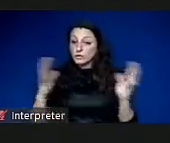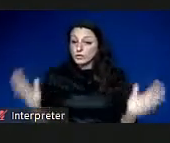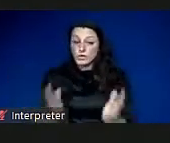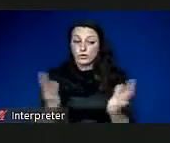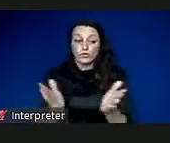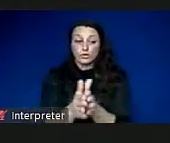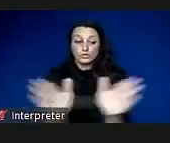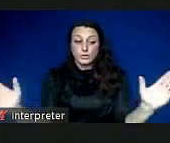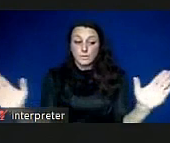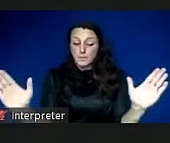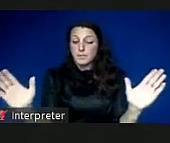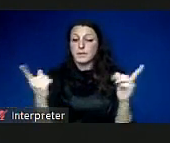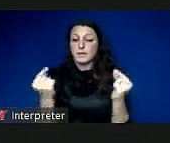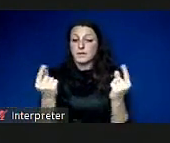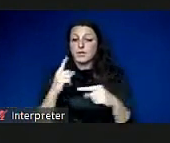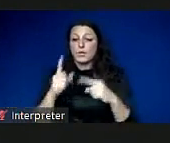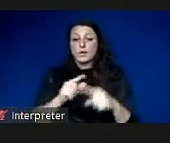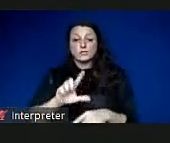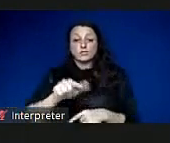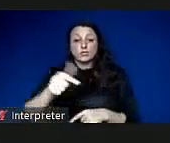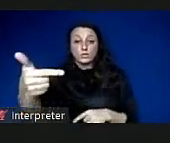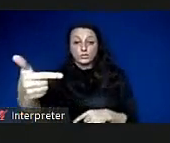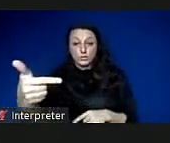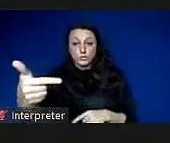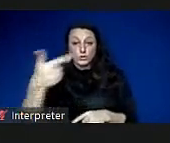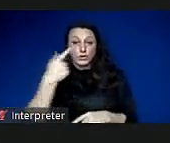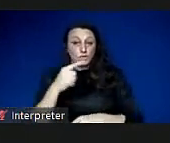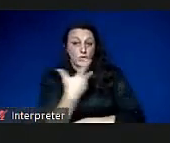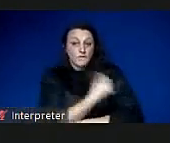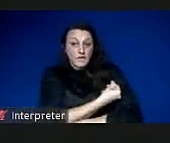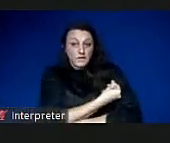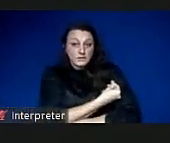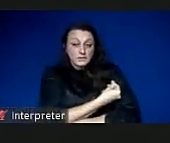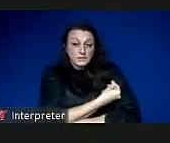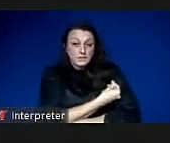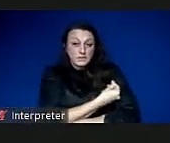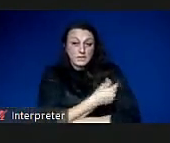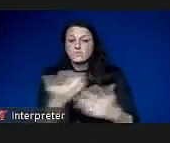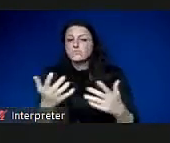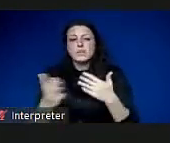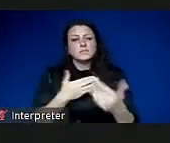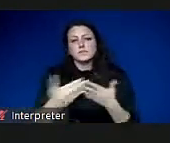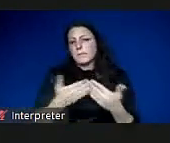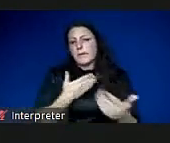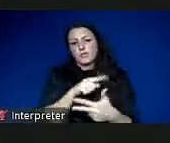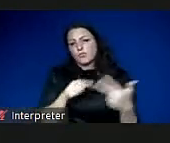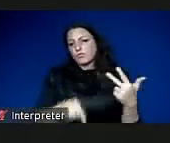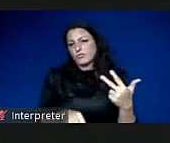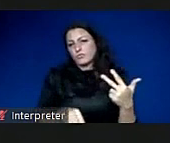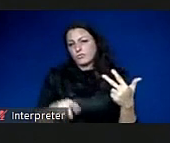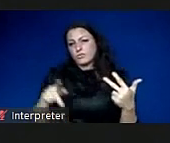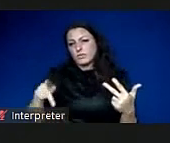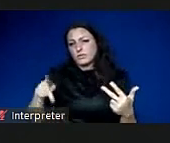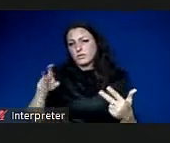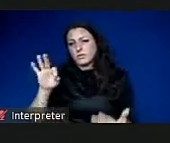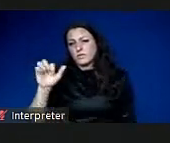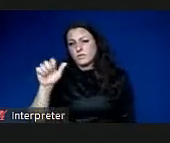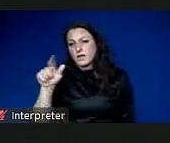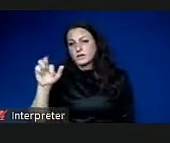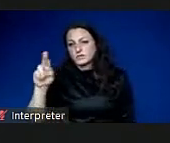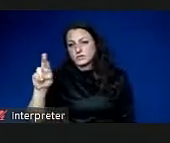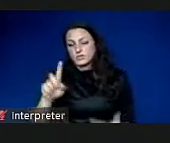public is that when it is your turn to get this vaccine, it doesn't matter whether it's Pfizer or Moderna